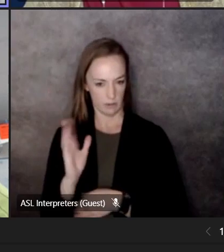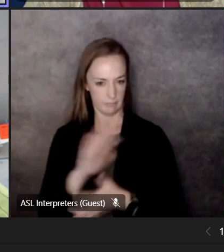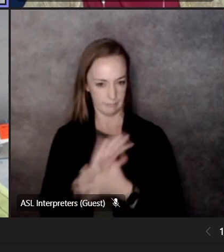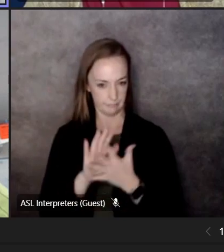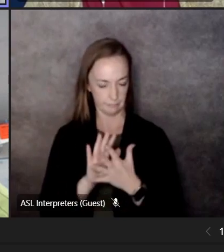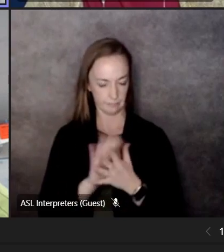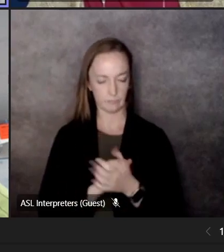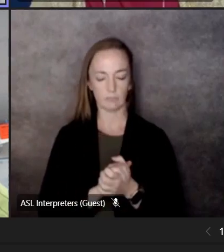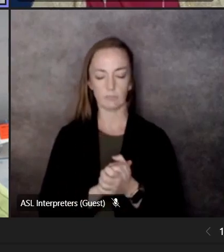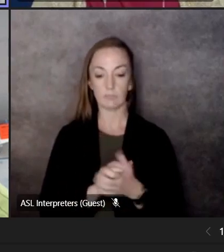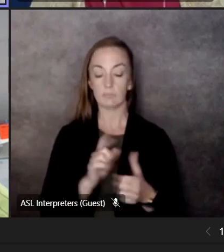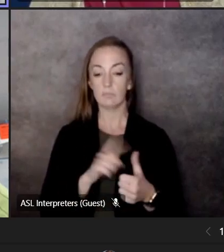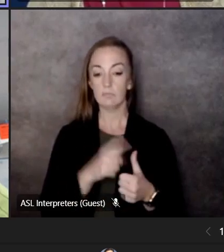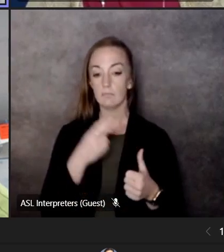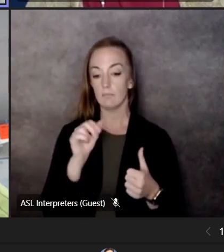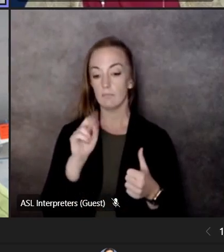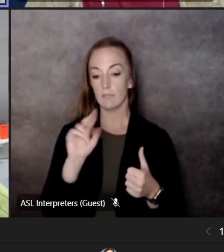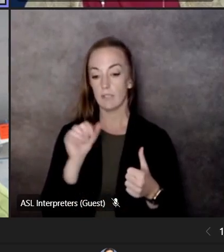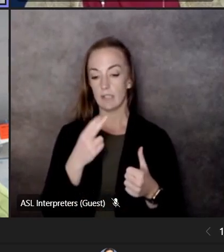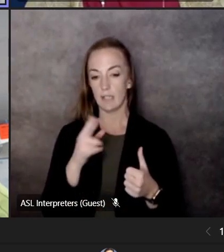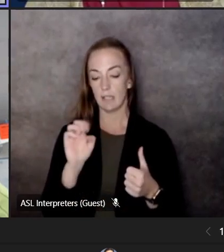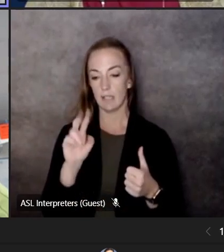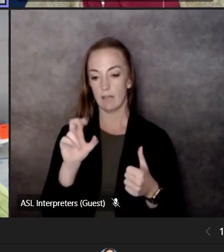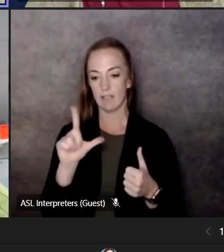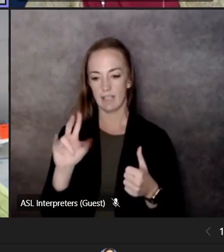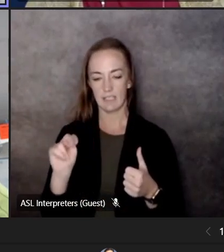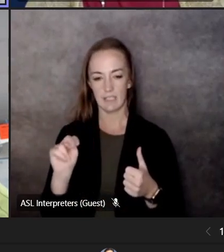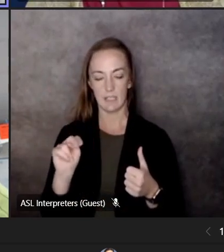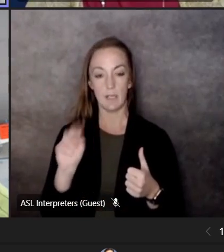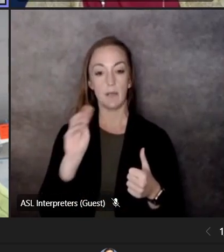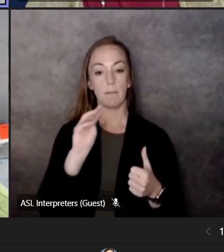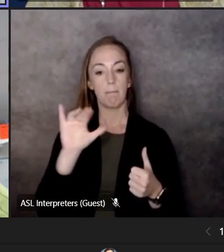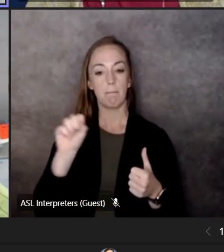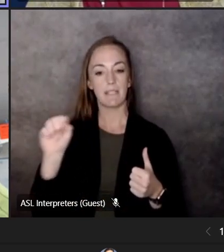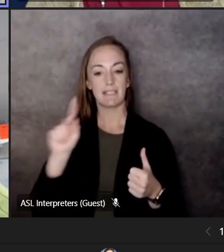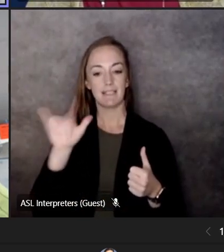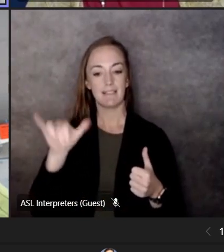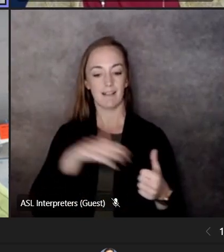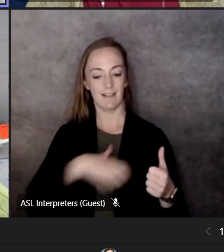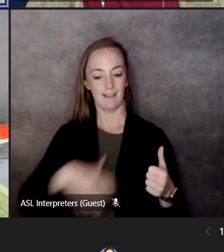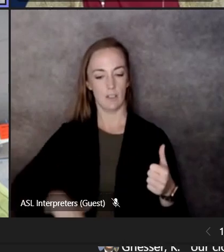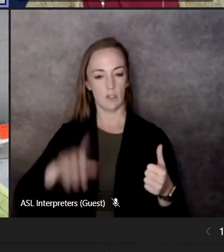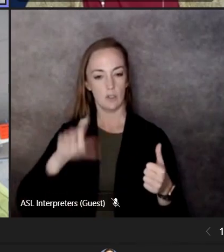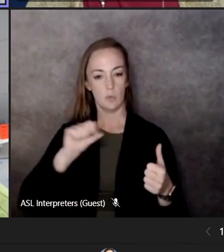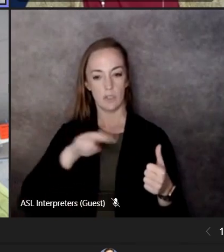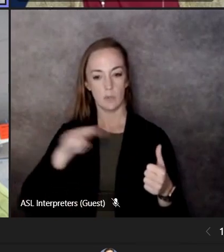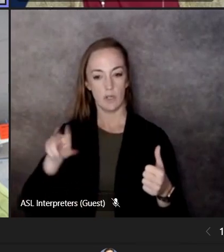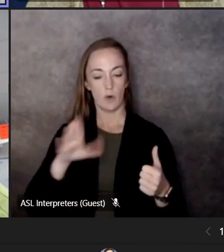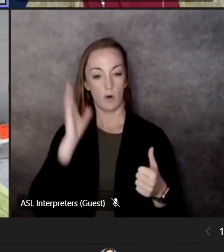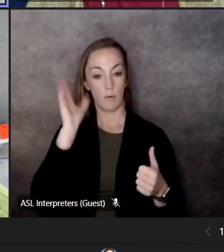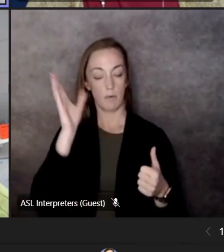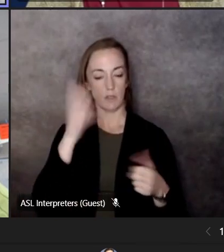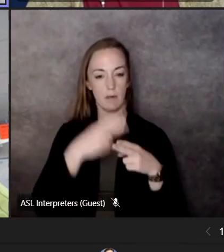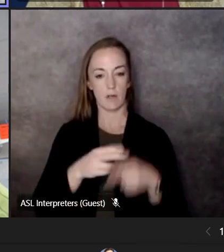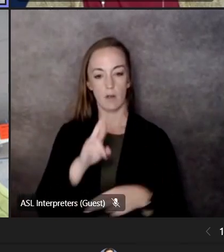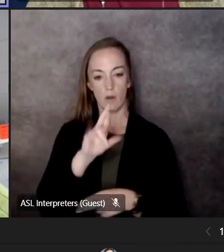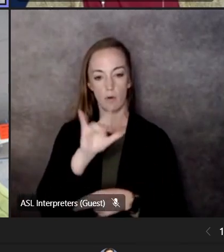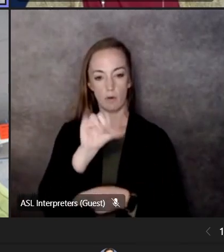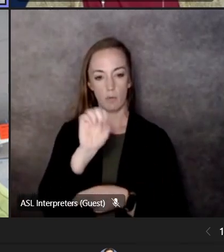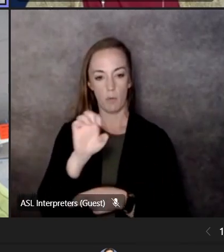First was Ms. Hannah Evelyn, Miss Kentucky 2022, whose presentation was entitled, Rise Up, It's Time to Be an